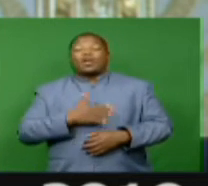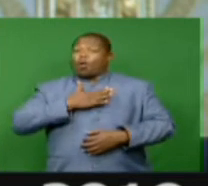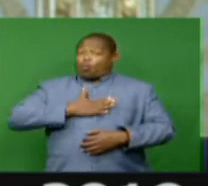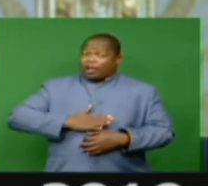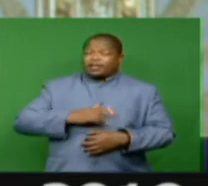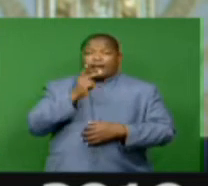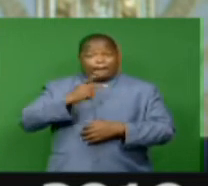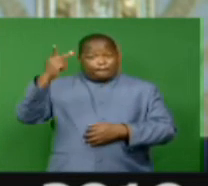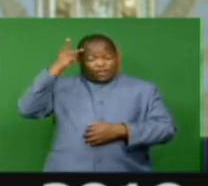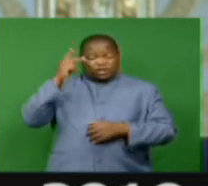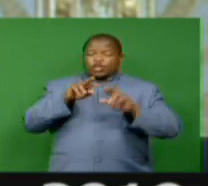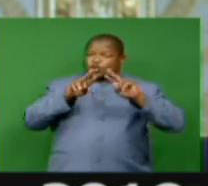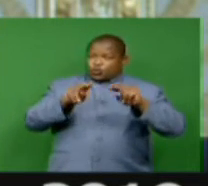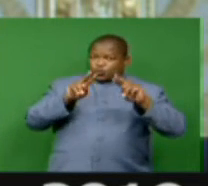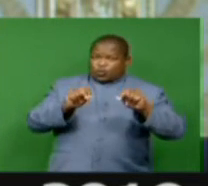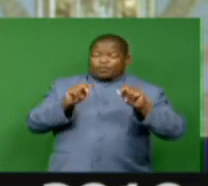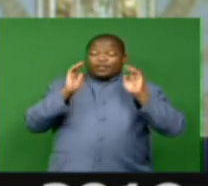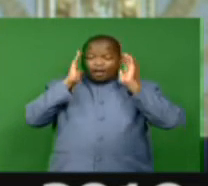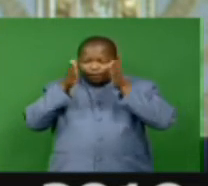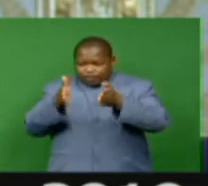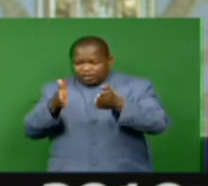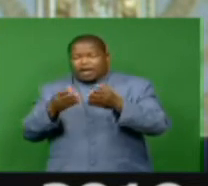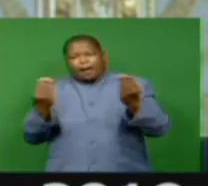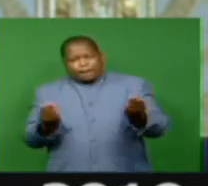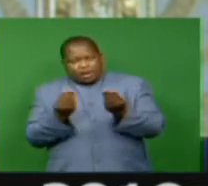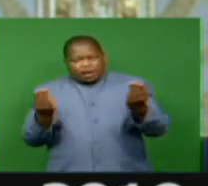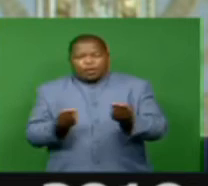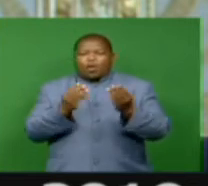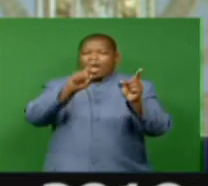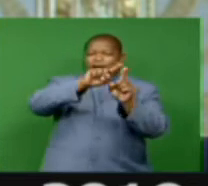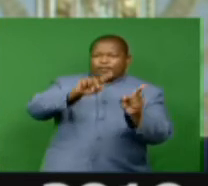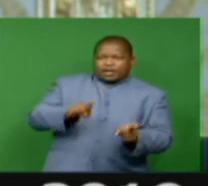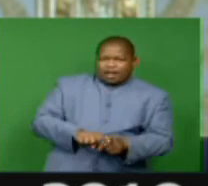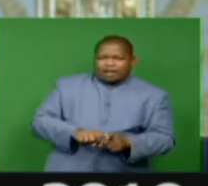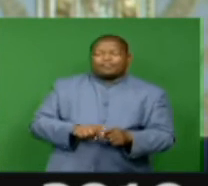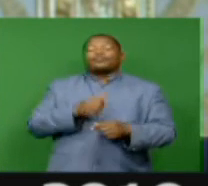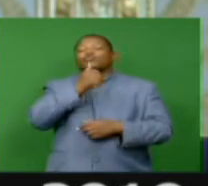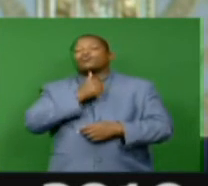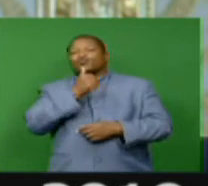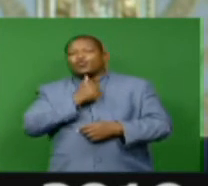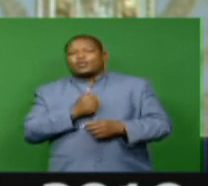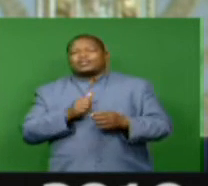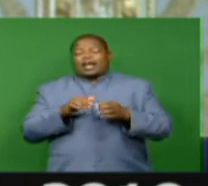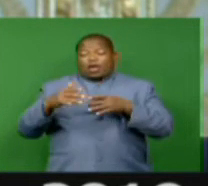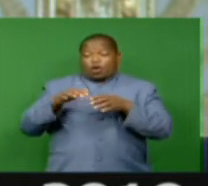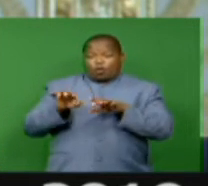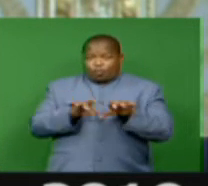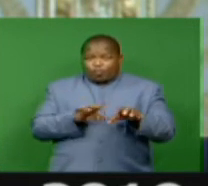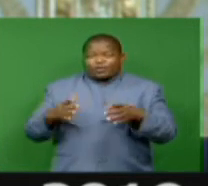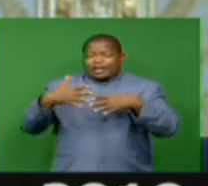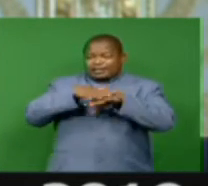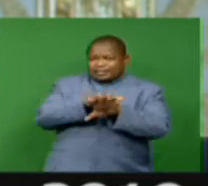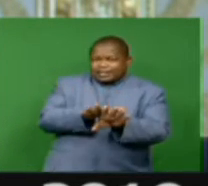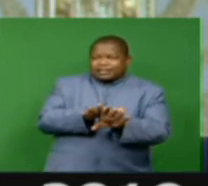bragging about more African users and consumers online, but on support that will reduce